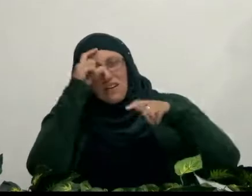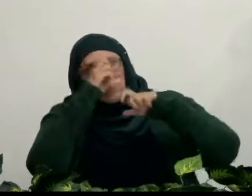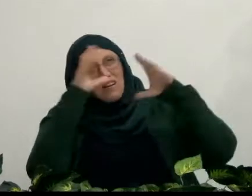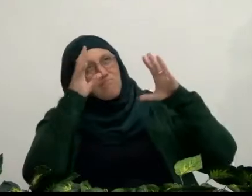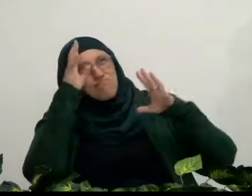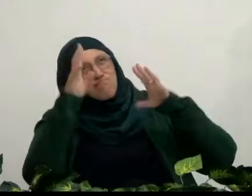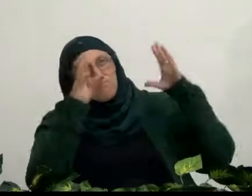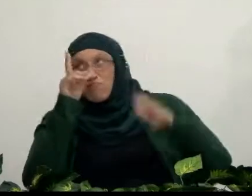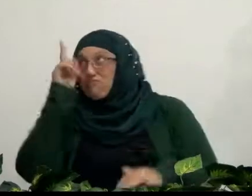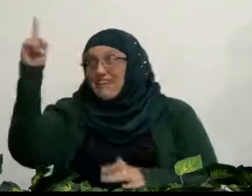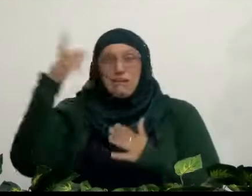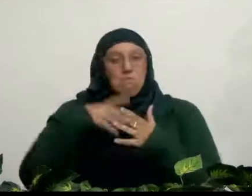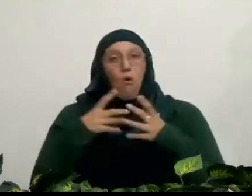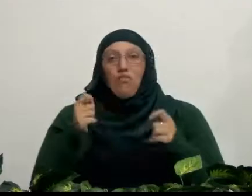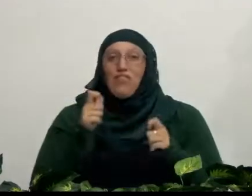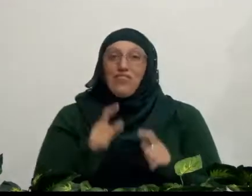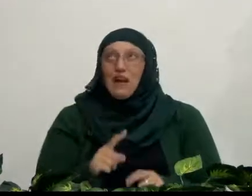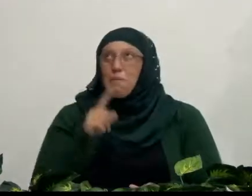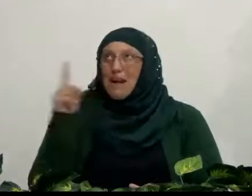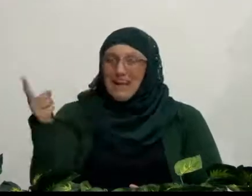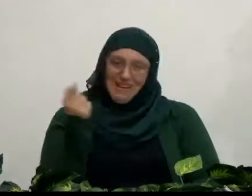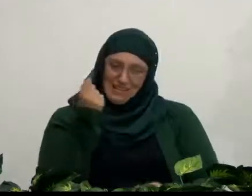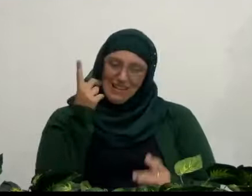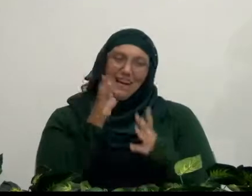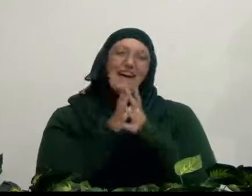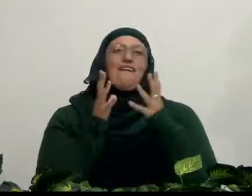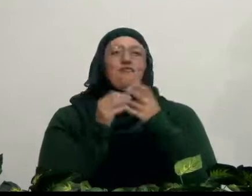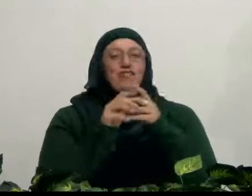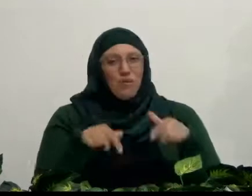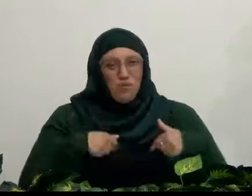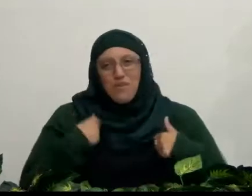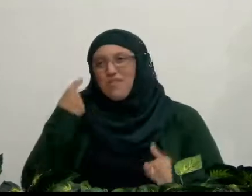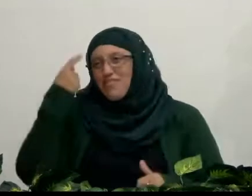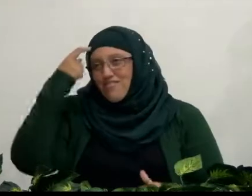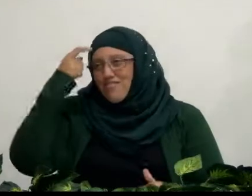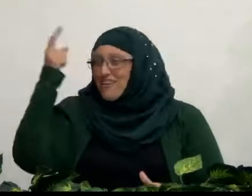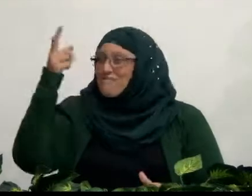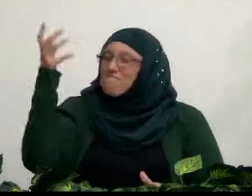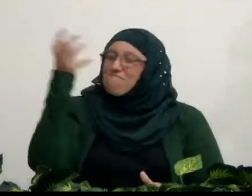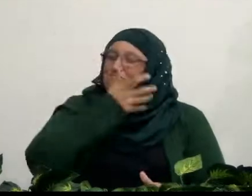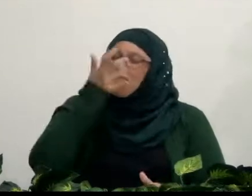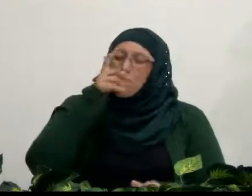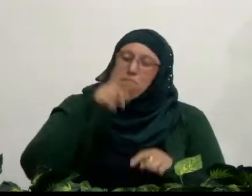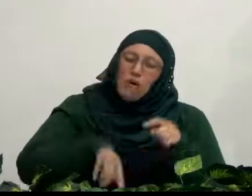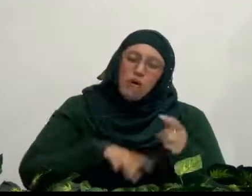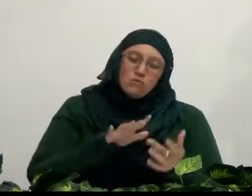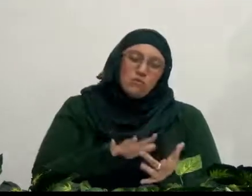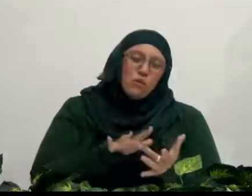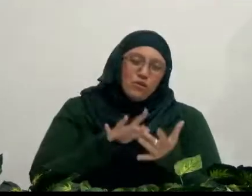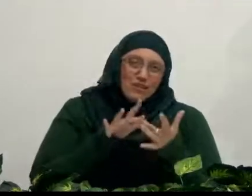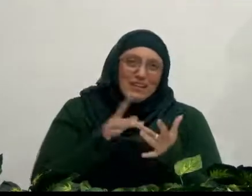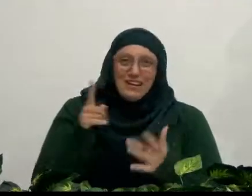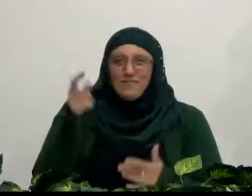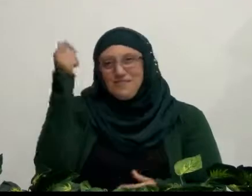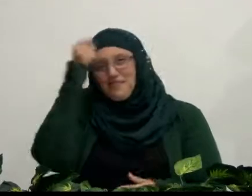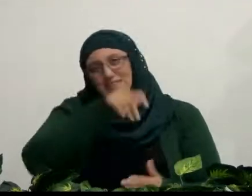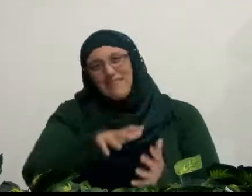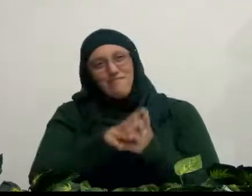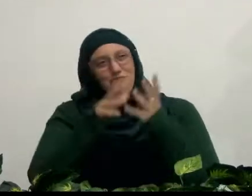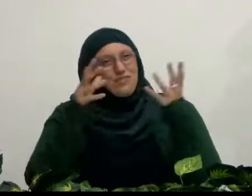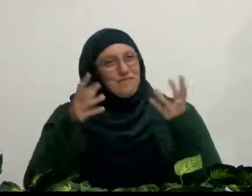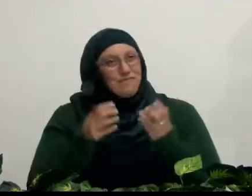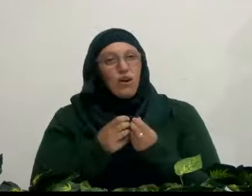while He conceives all visions, the most courteous, well acquainted with all things. None